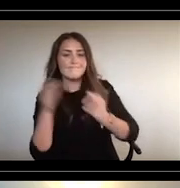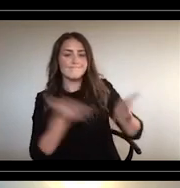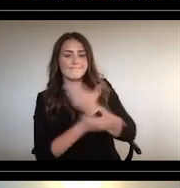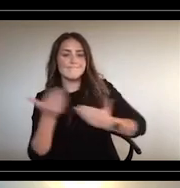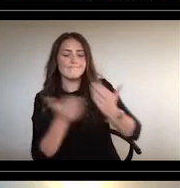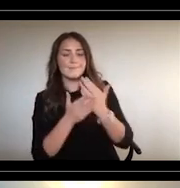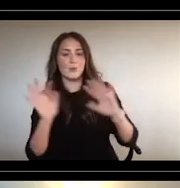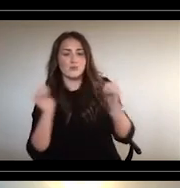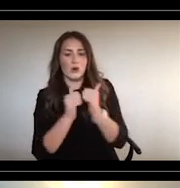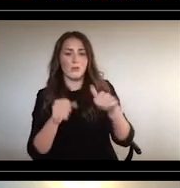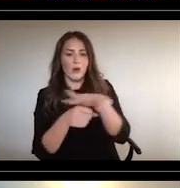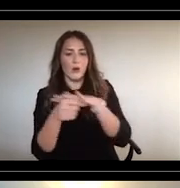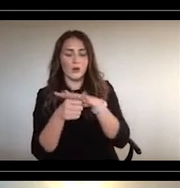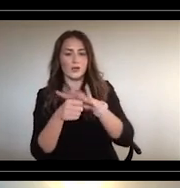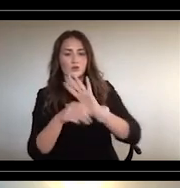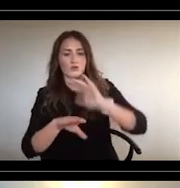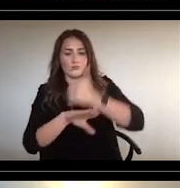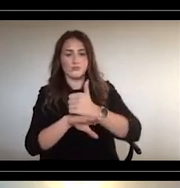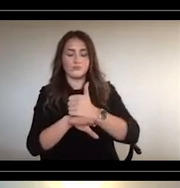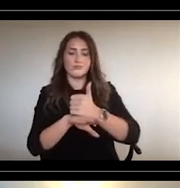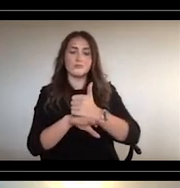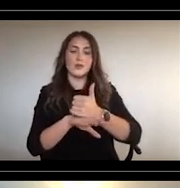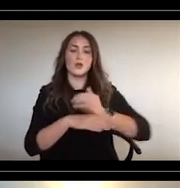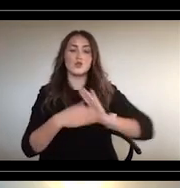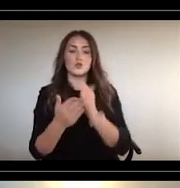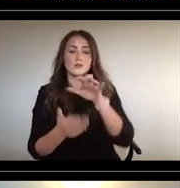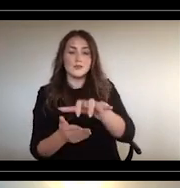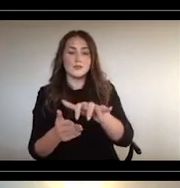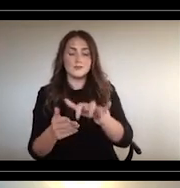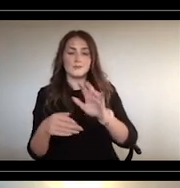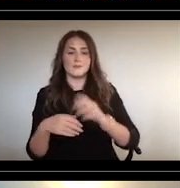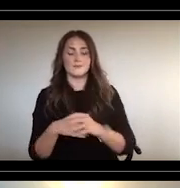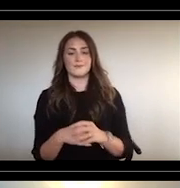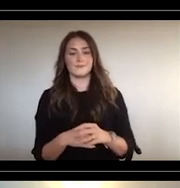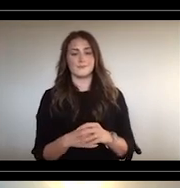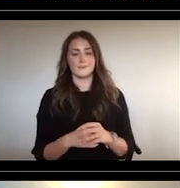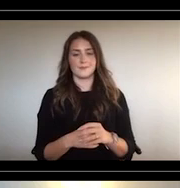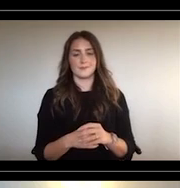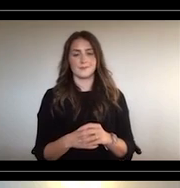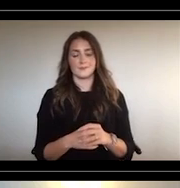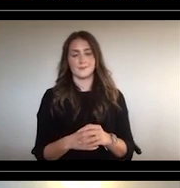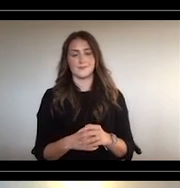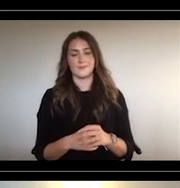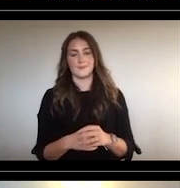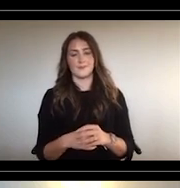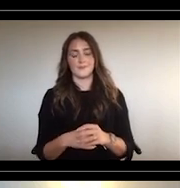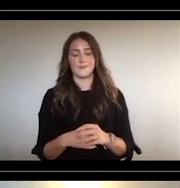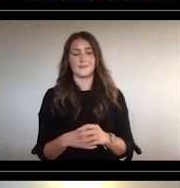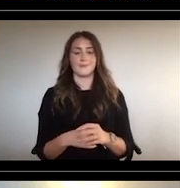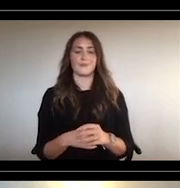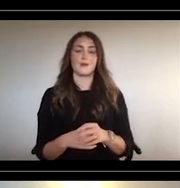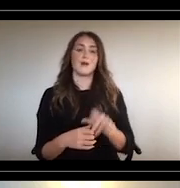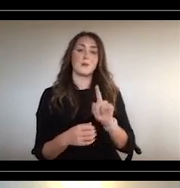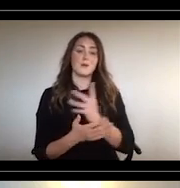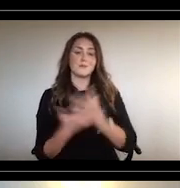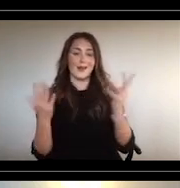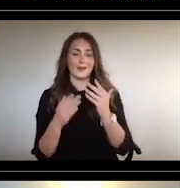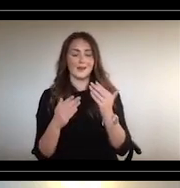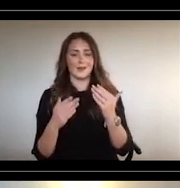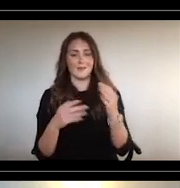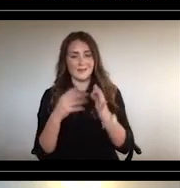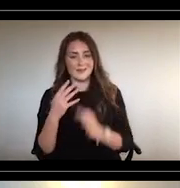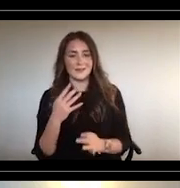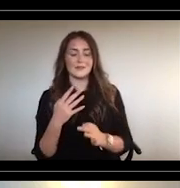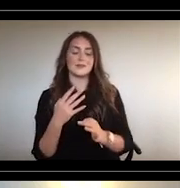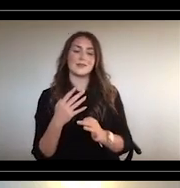any further service area provision on the wider strategic road network. In any facility that were proposed